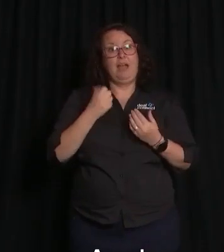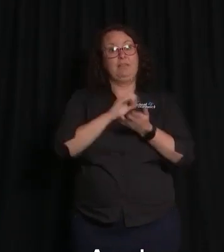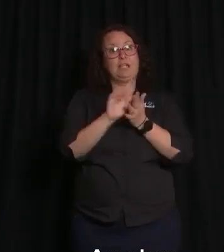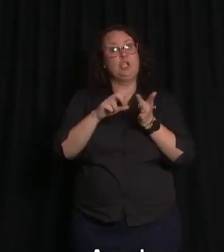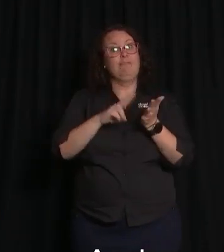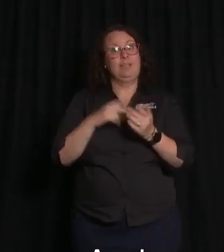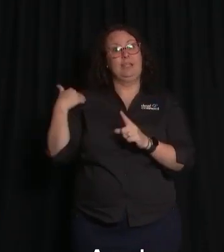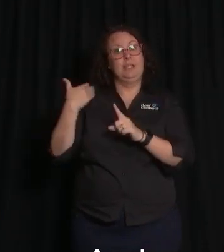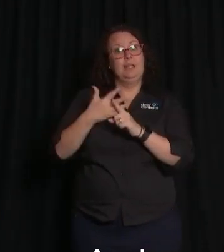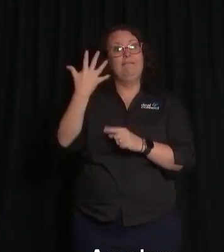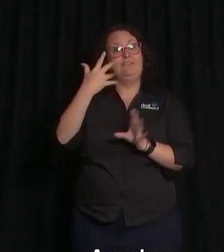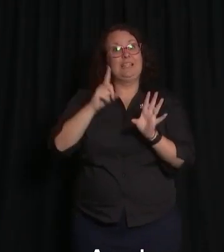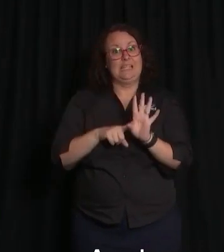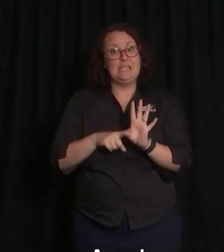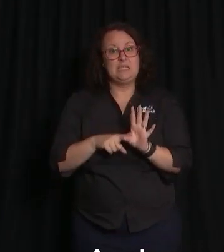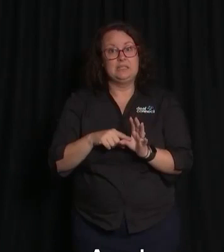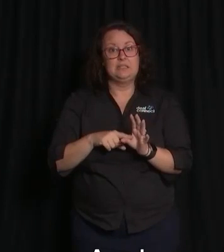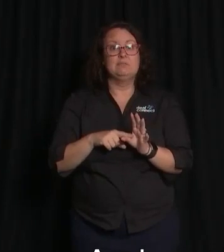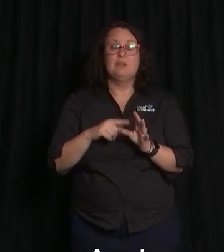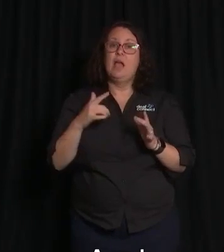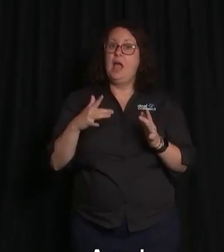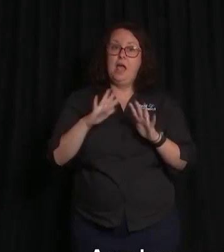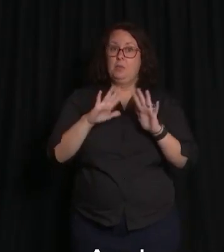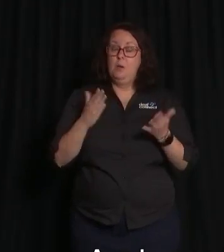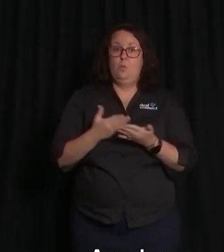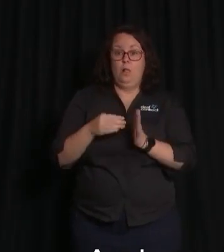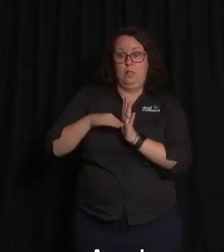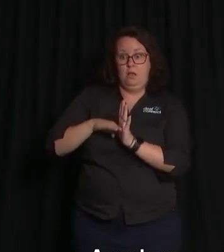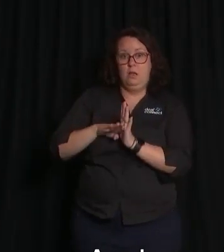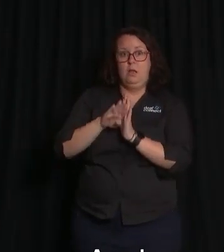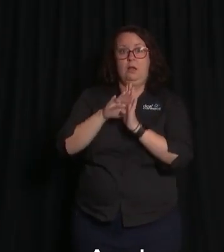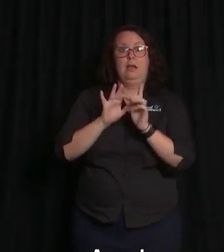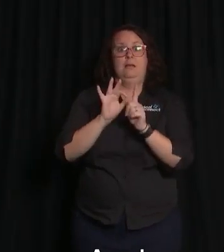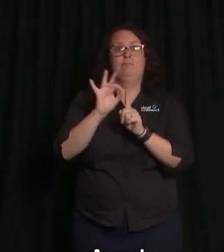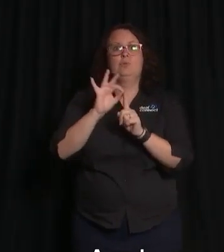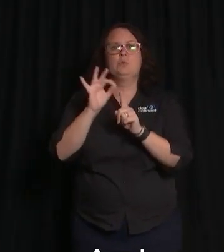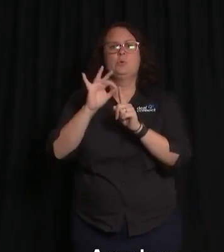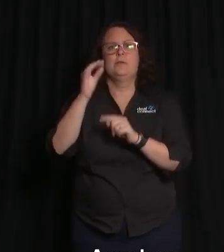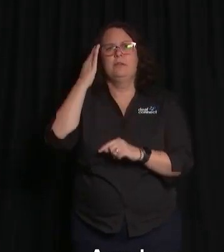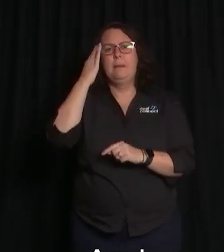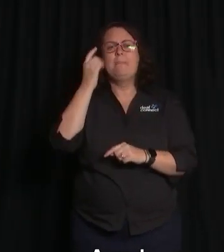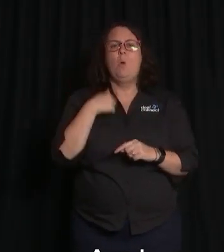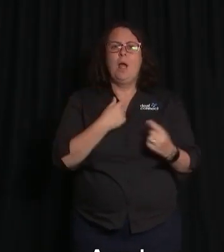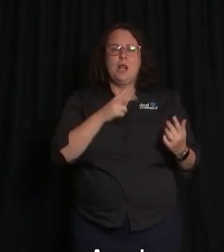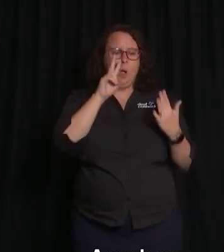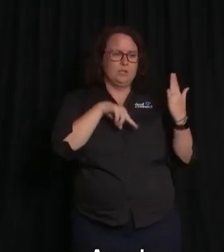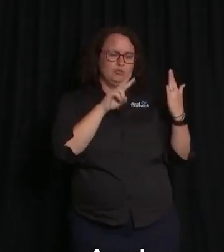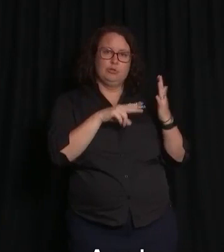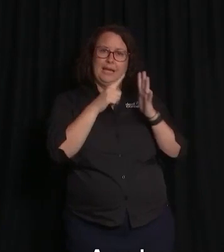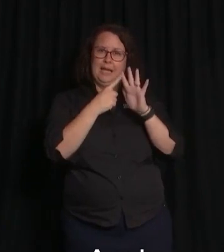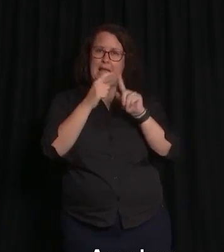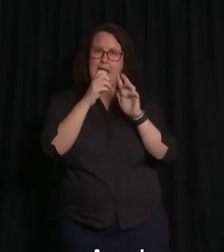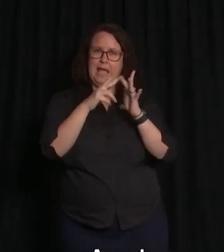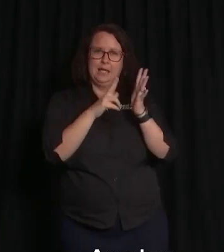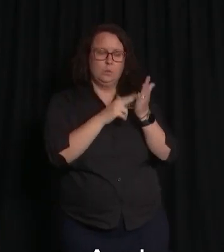have made remarkable progress, but as I absorbed Edwin's story in preparation for these remarks, I was struck by how many